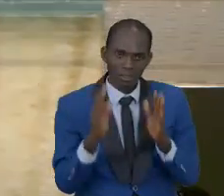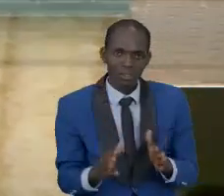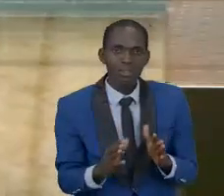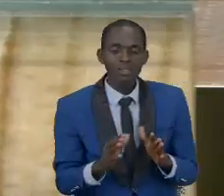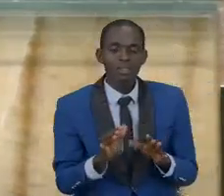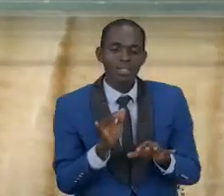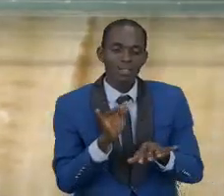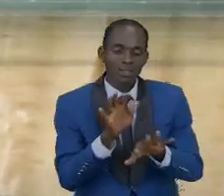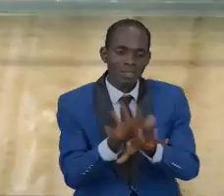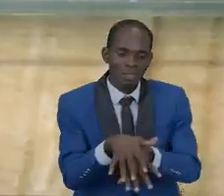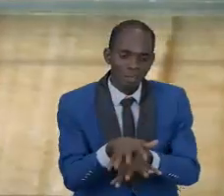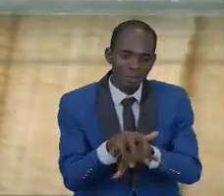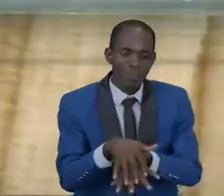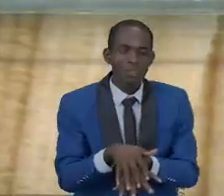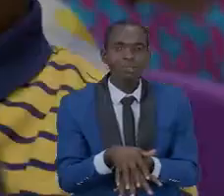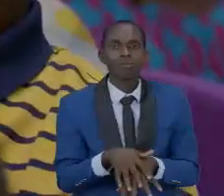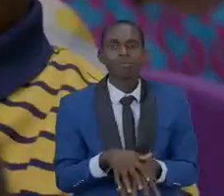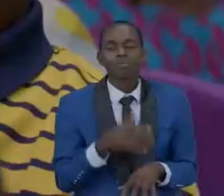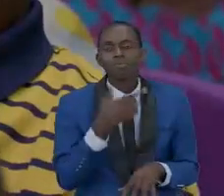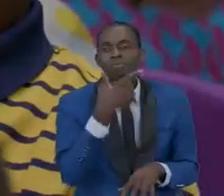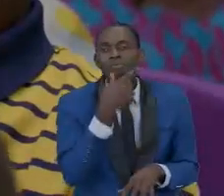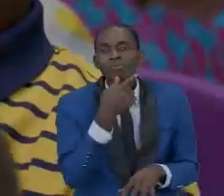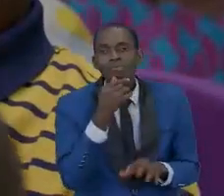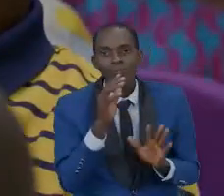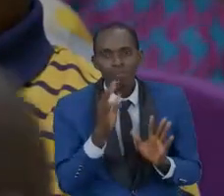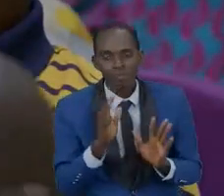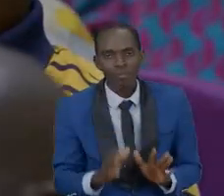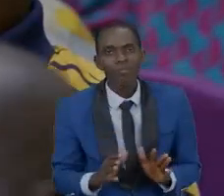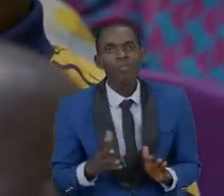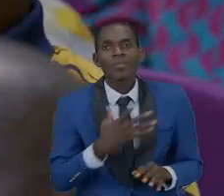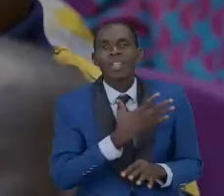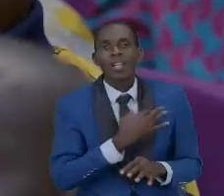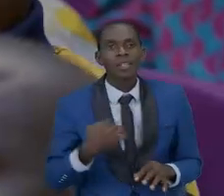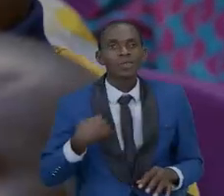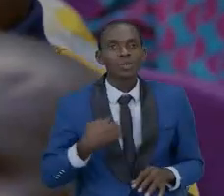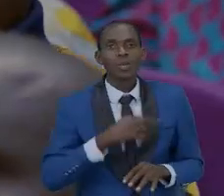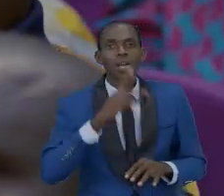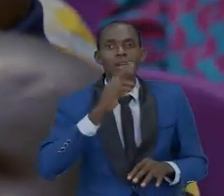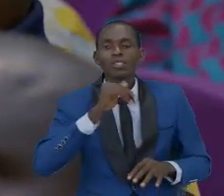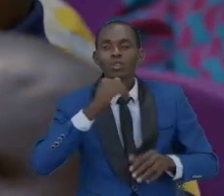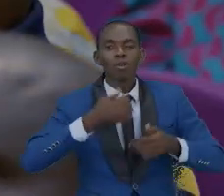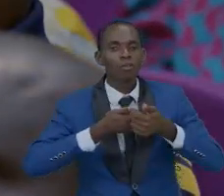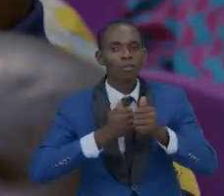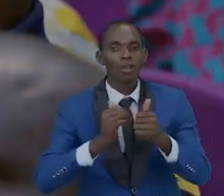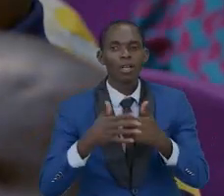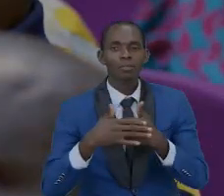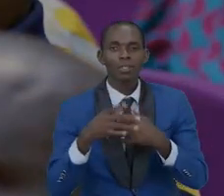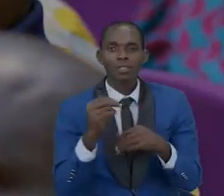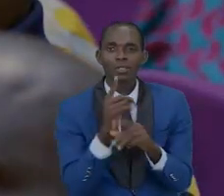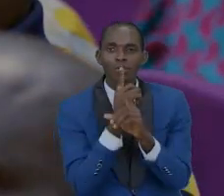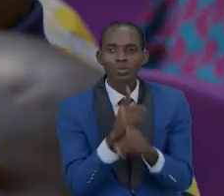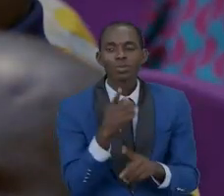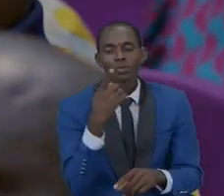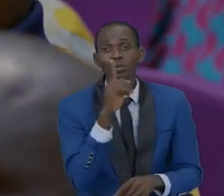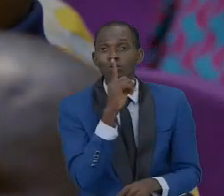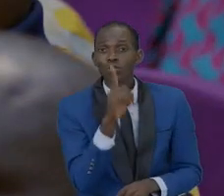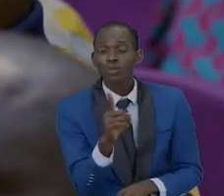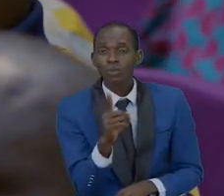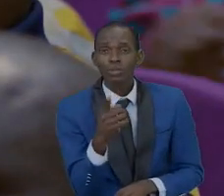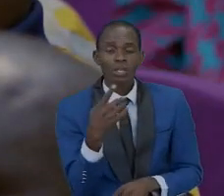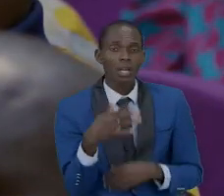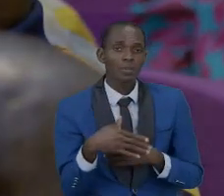Hypocrites protect us and we are not following after the truth the truth of the grace of